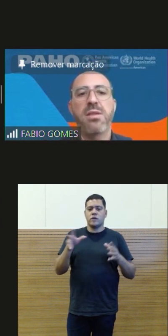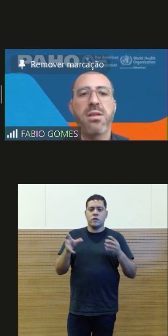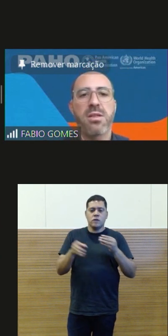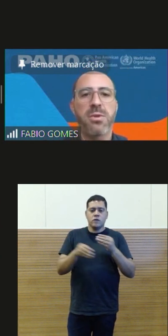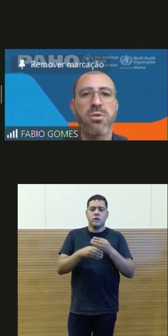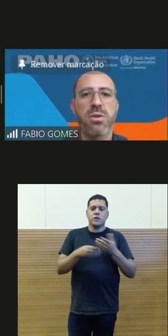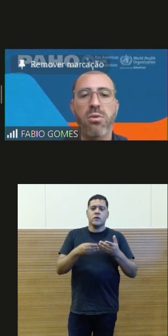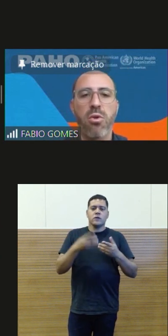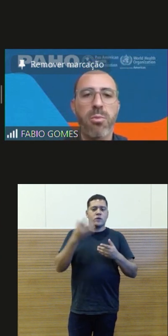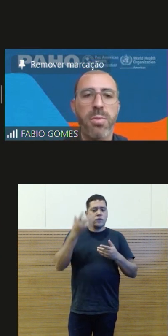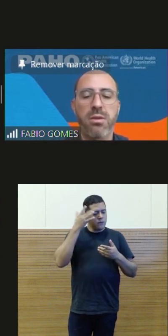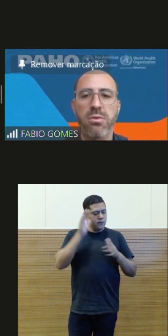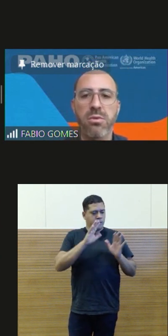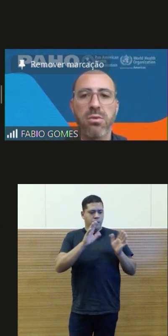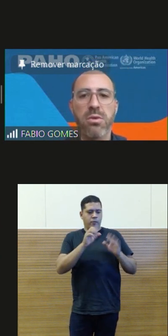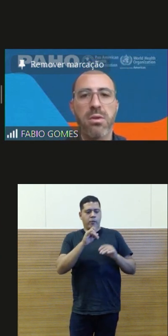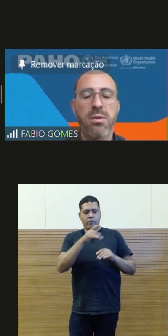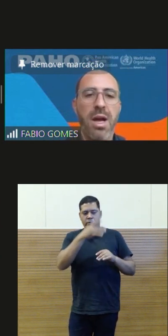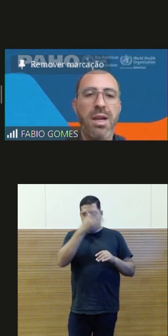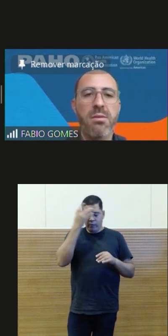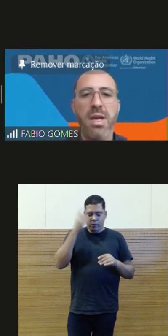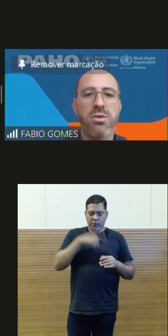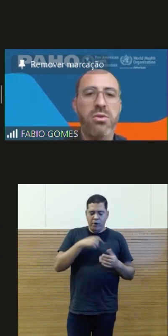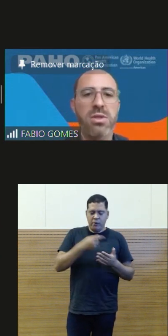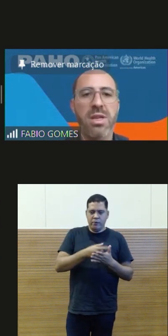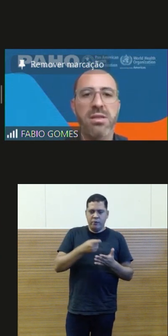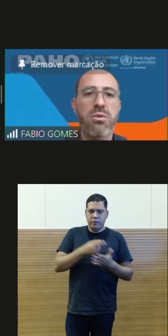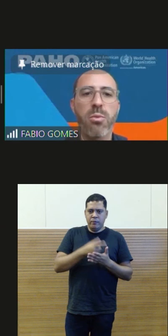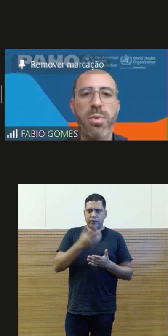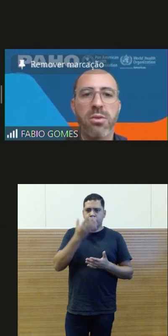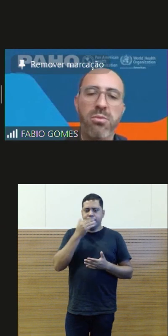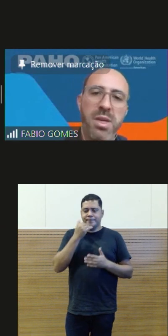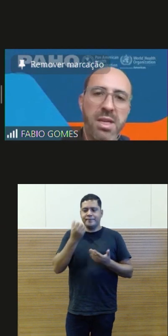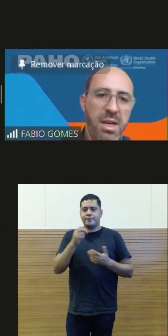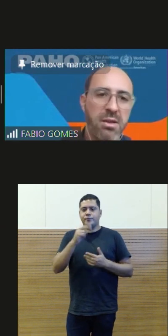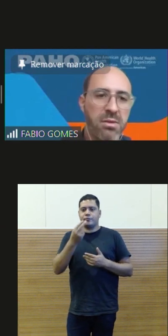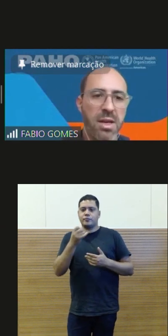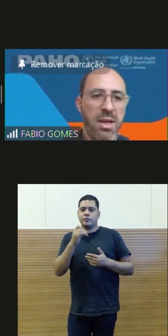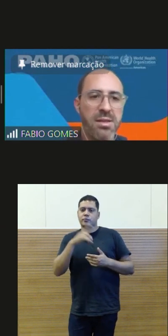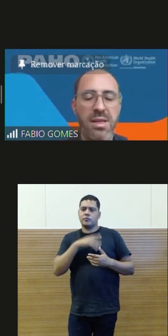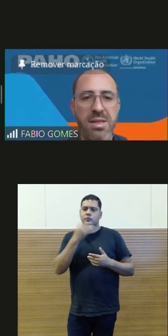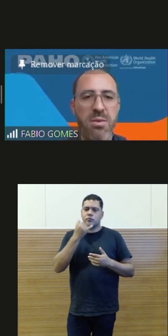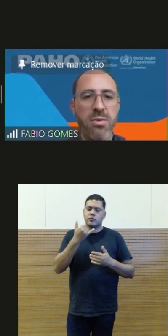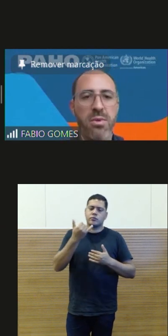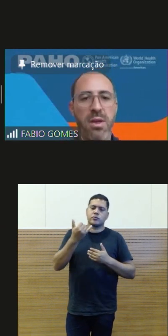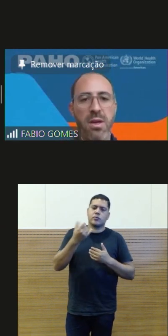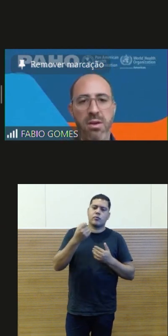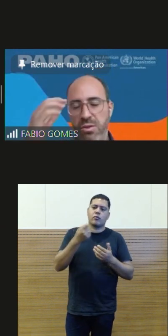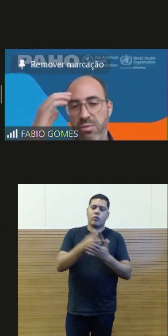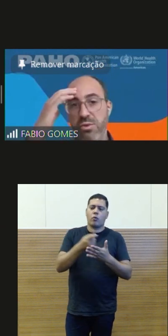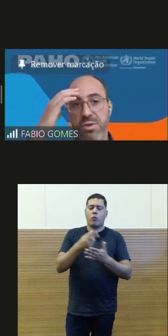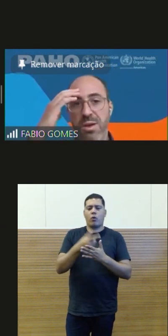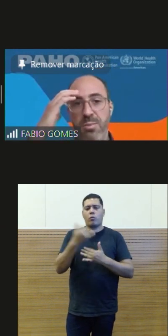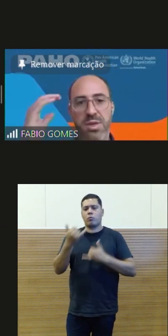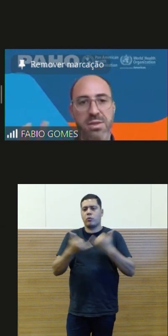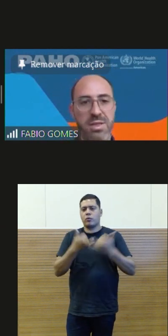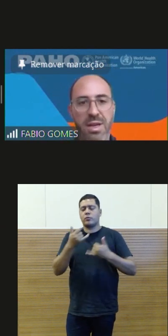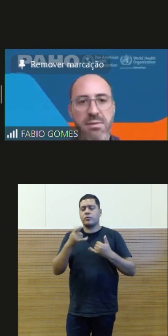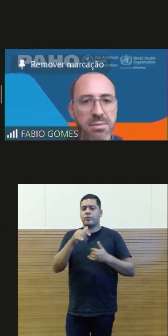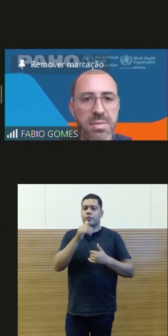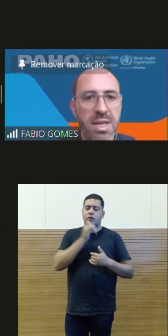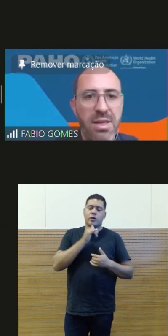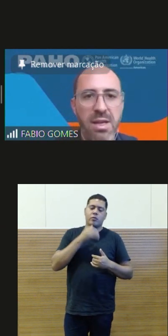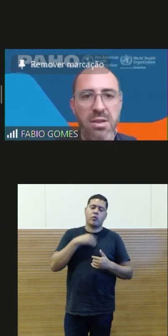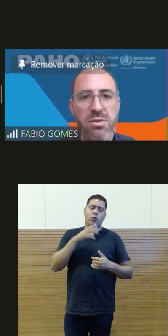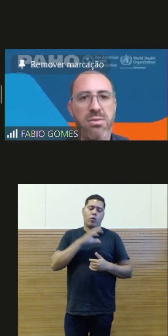this confusion that we don't know if people are buying the foods or if they're buying toys. And this is